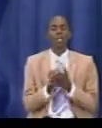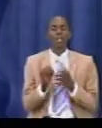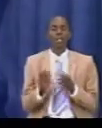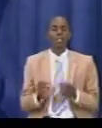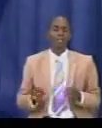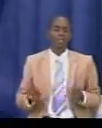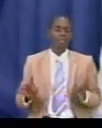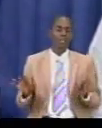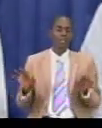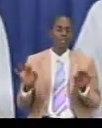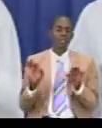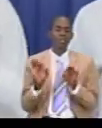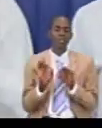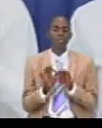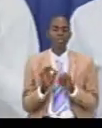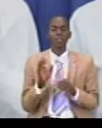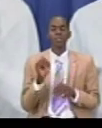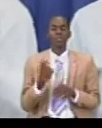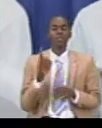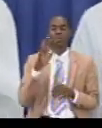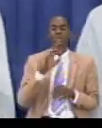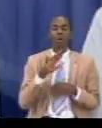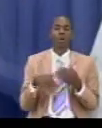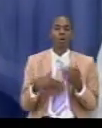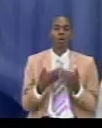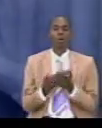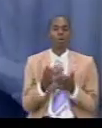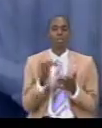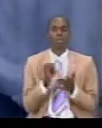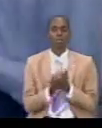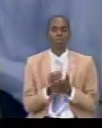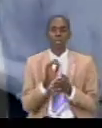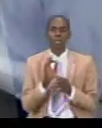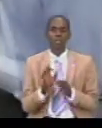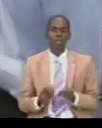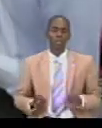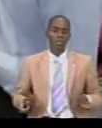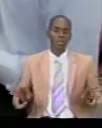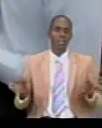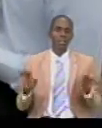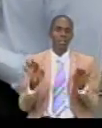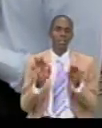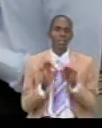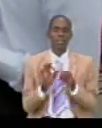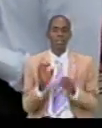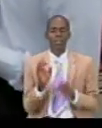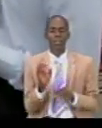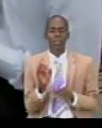Matters, you are all the matters.